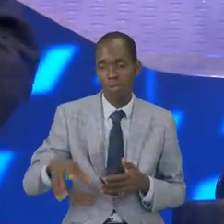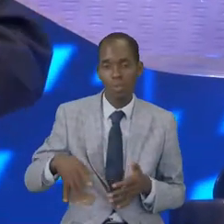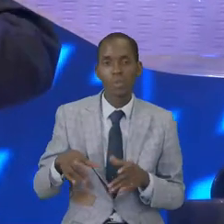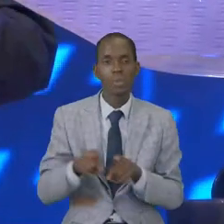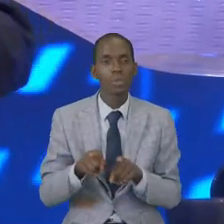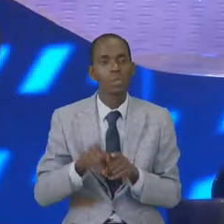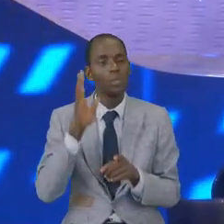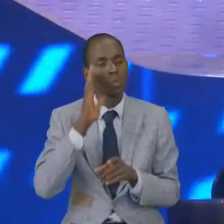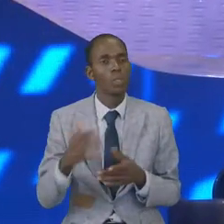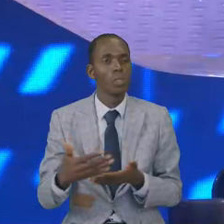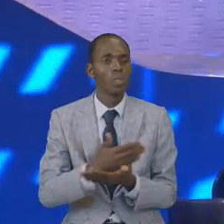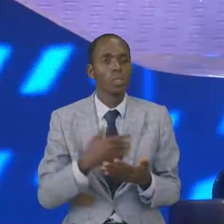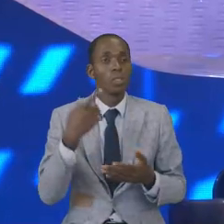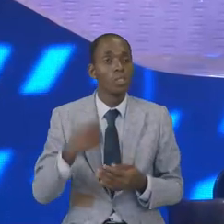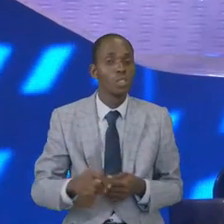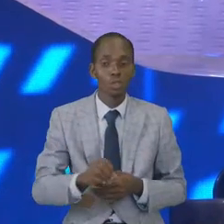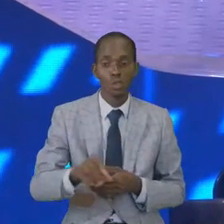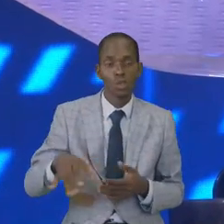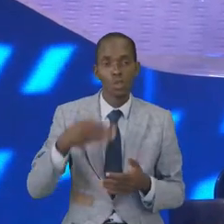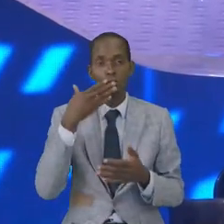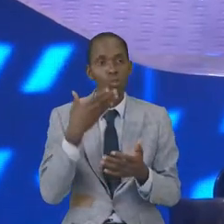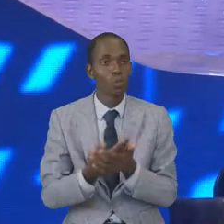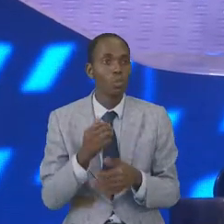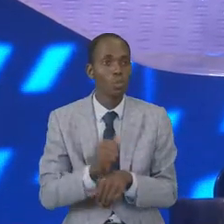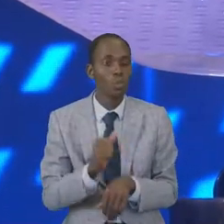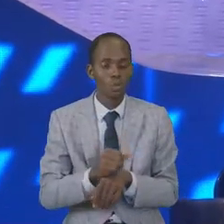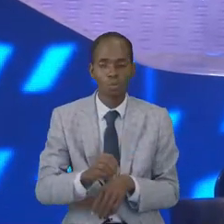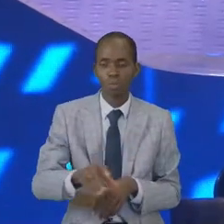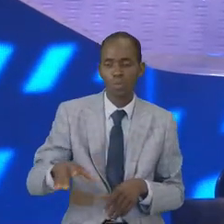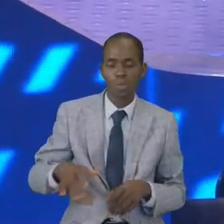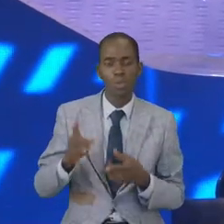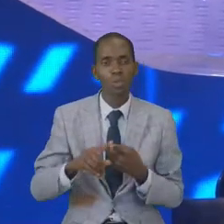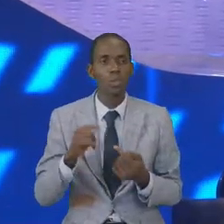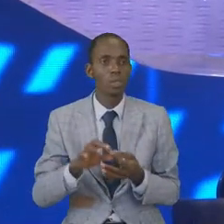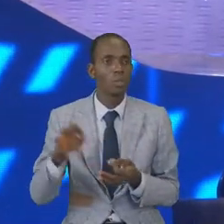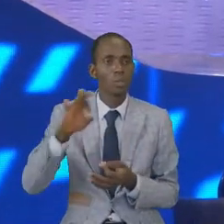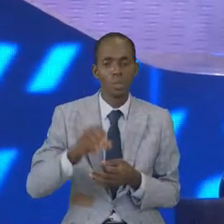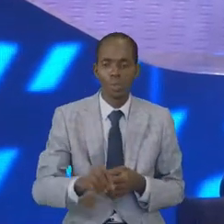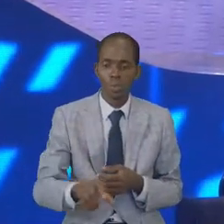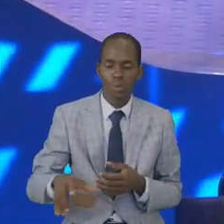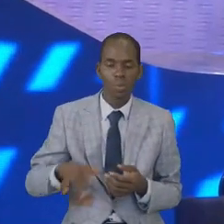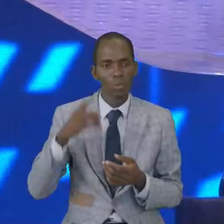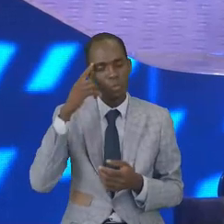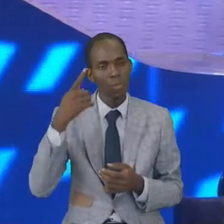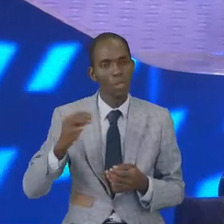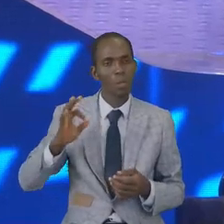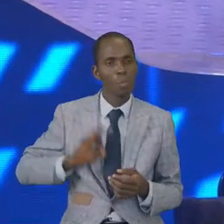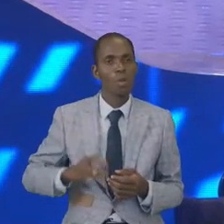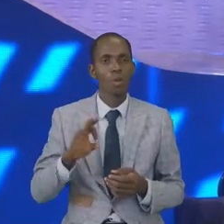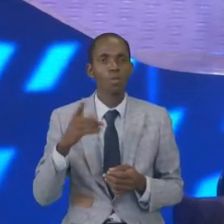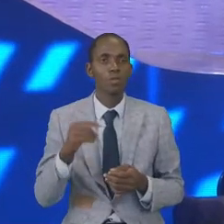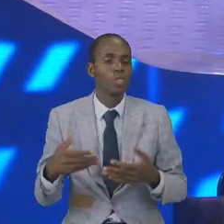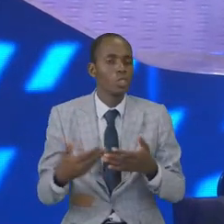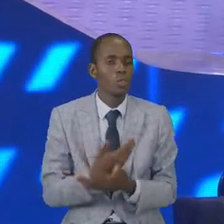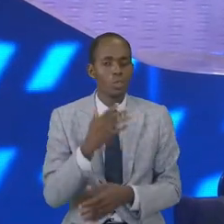reap. They're sowing the good word, and they're sowing to the Spirit. They're sowing for the benefit of the real